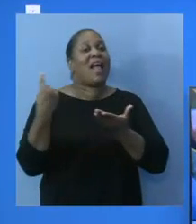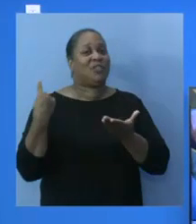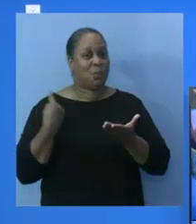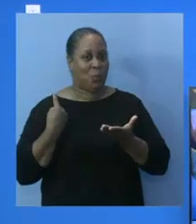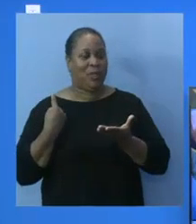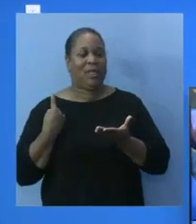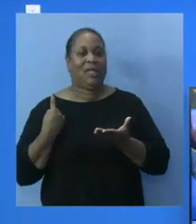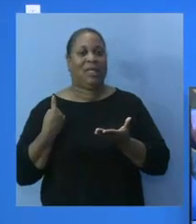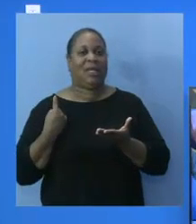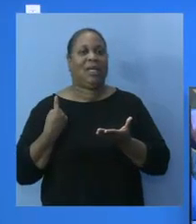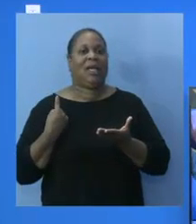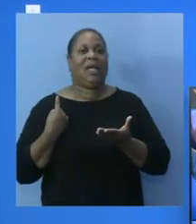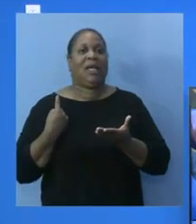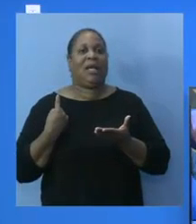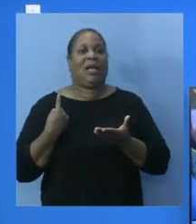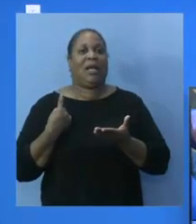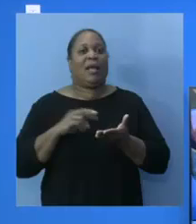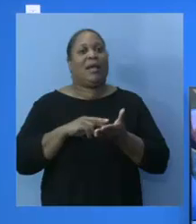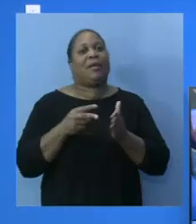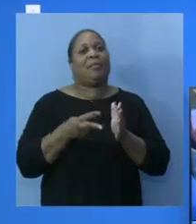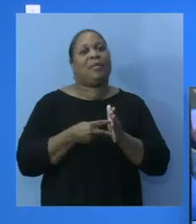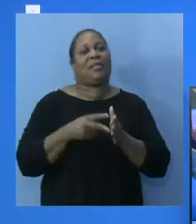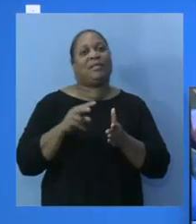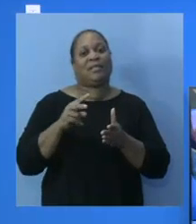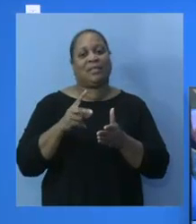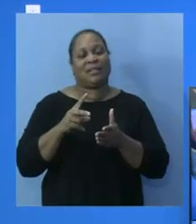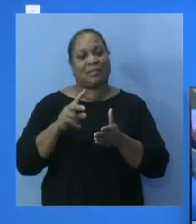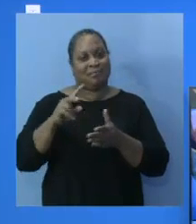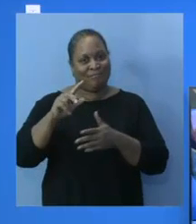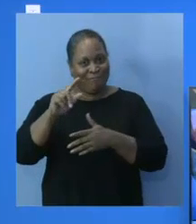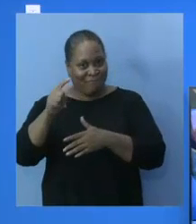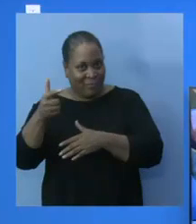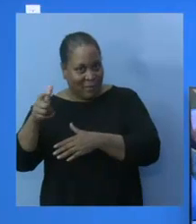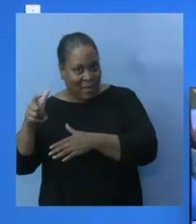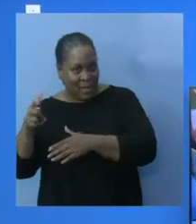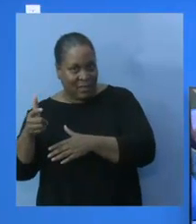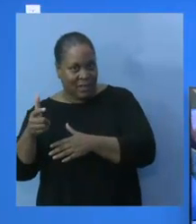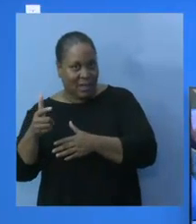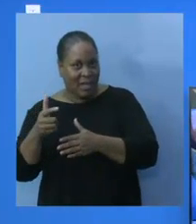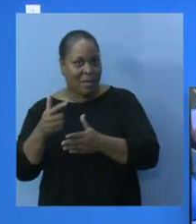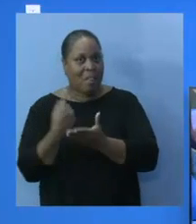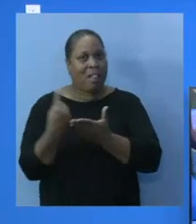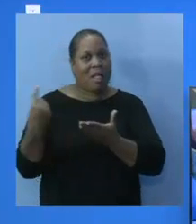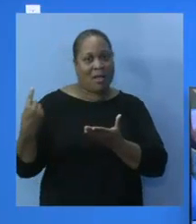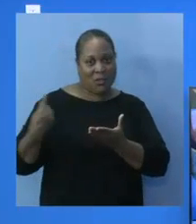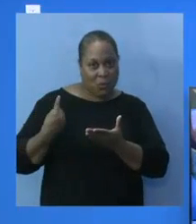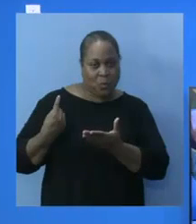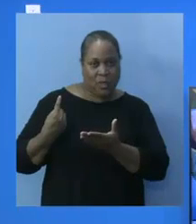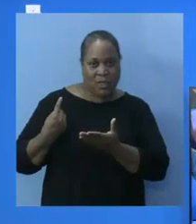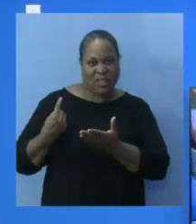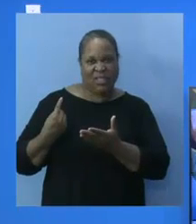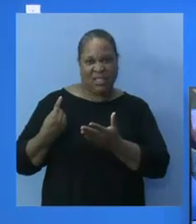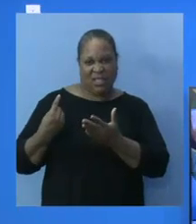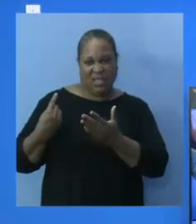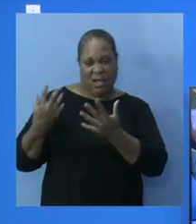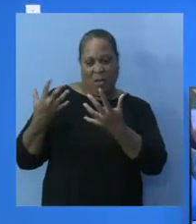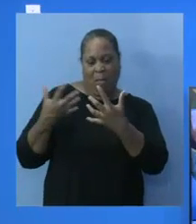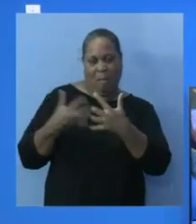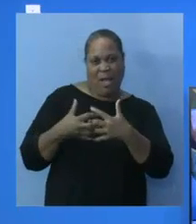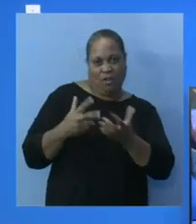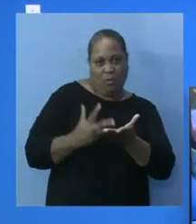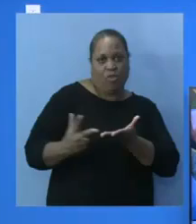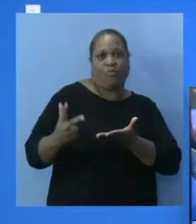that we will do the second round for persons who had their first round last week. In the time following, 3